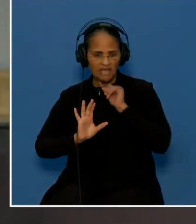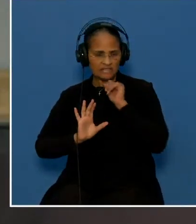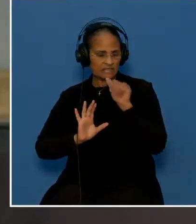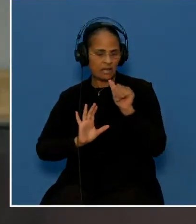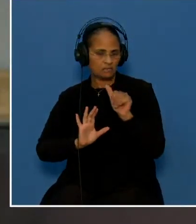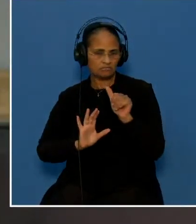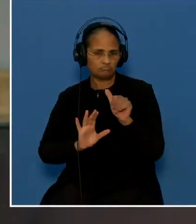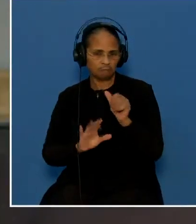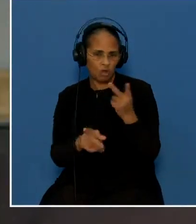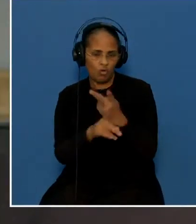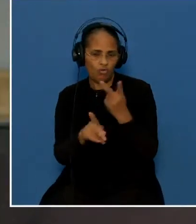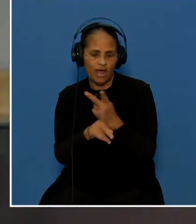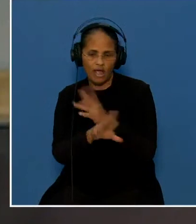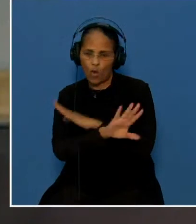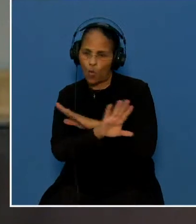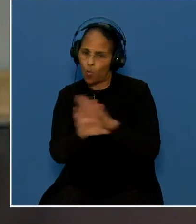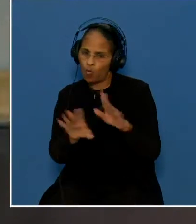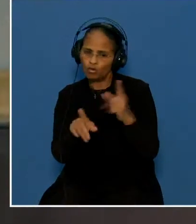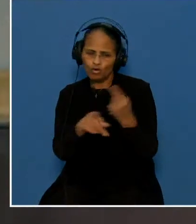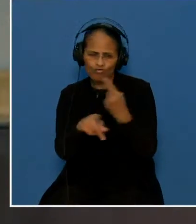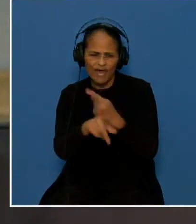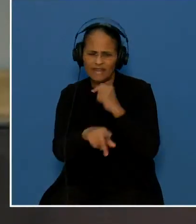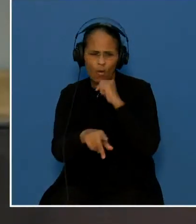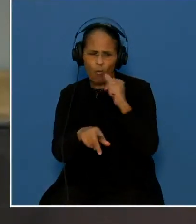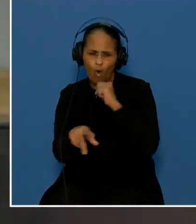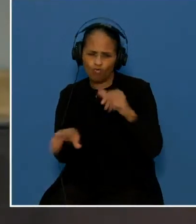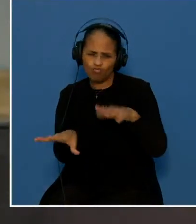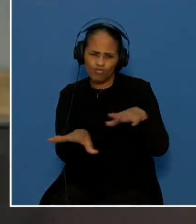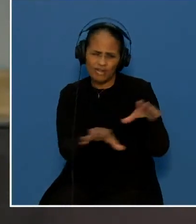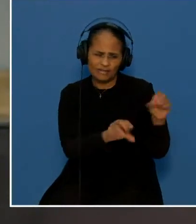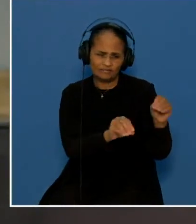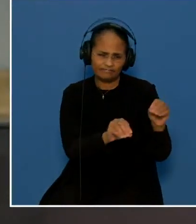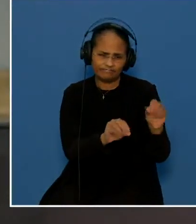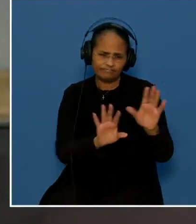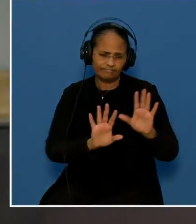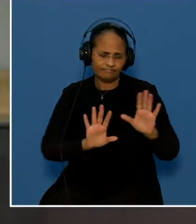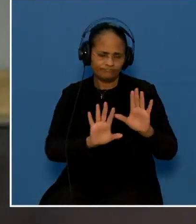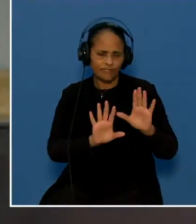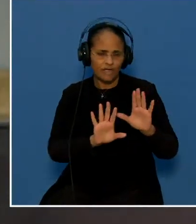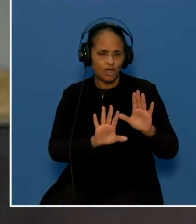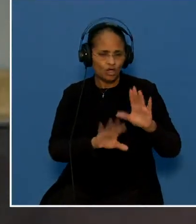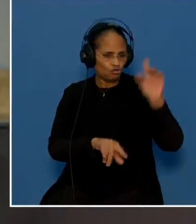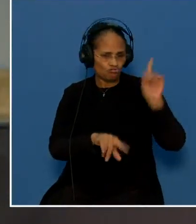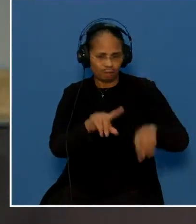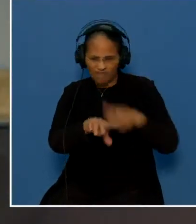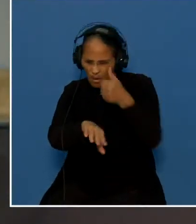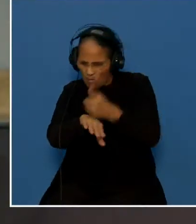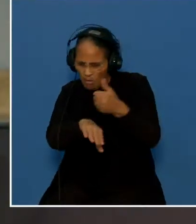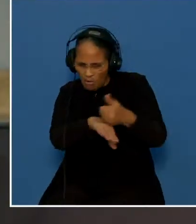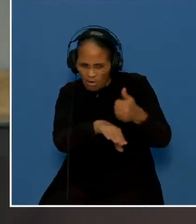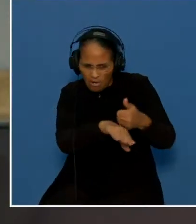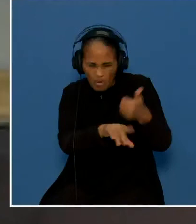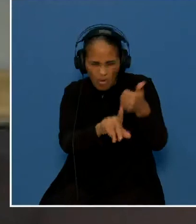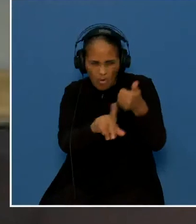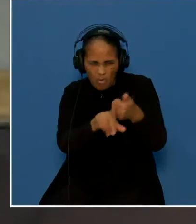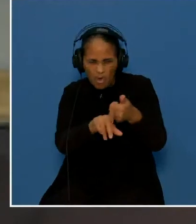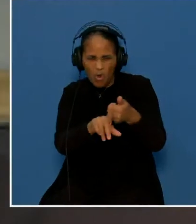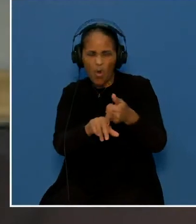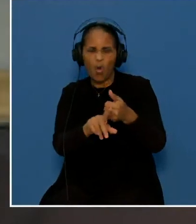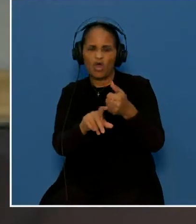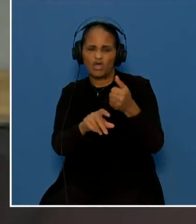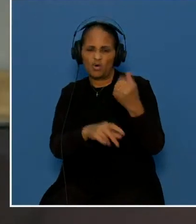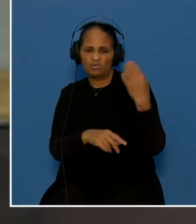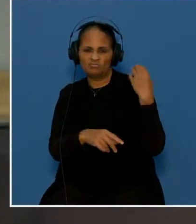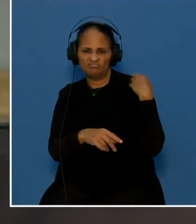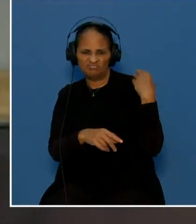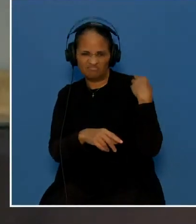It will not release you from quarantine more quickly. There is no point in booking your own test or for your employer to demand that you